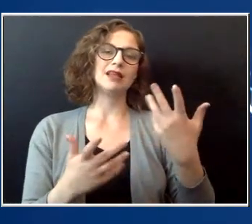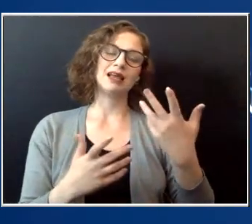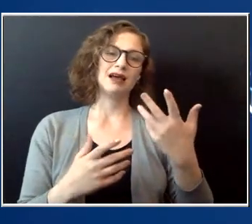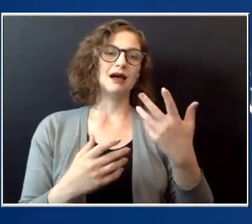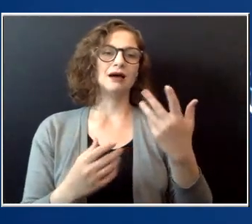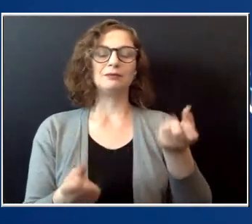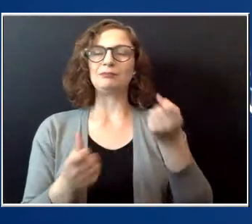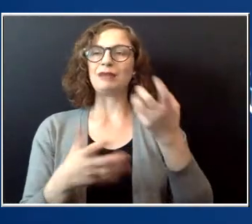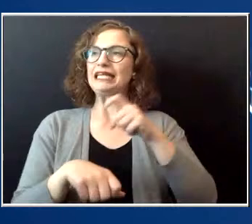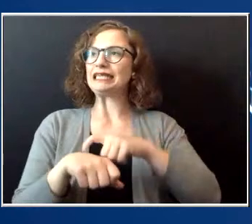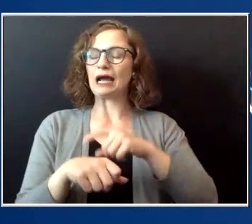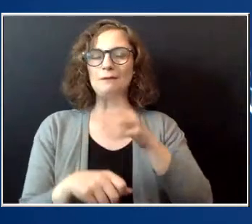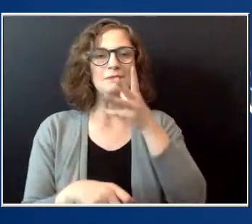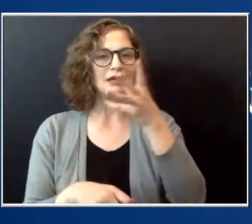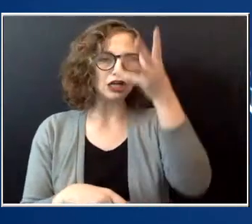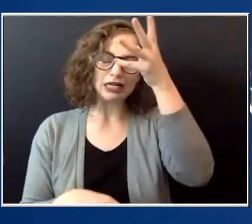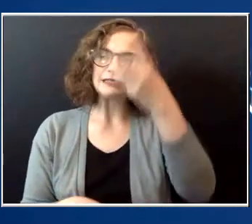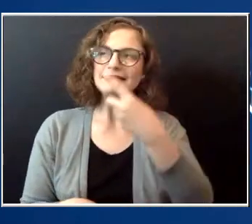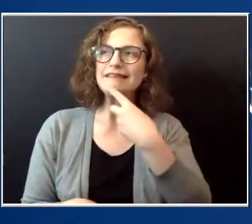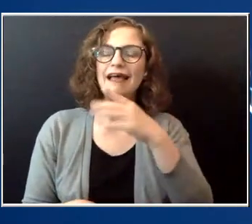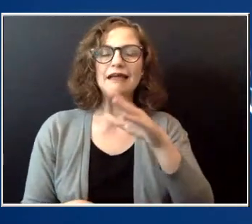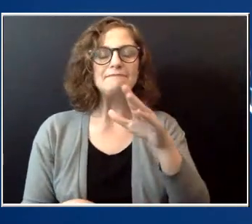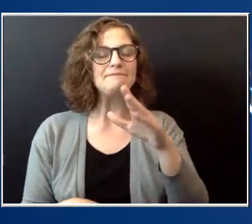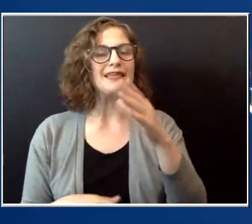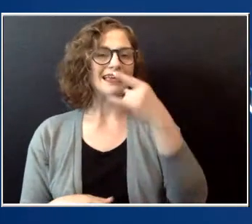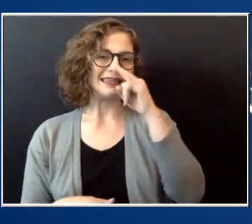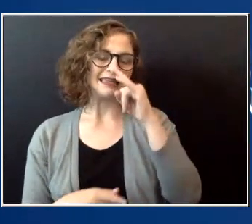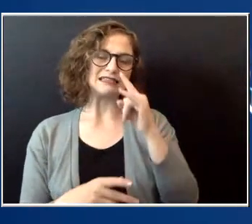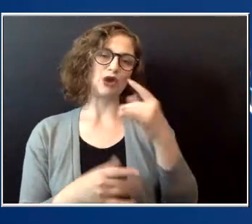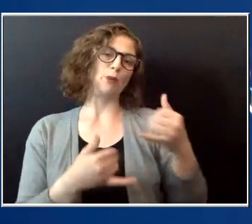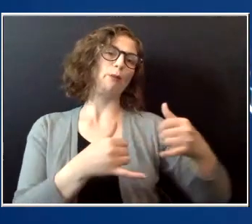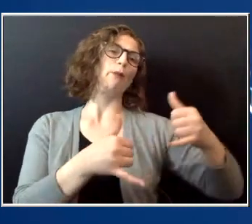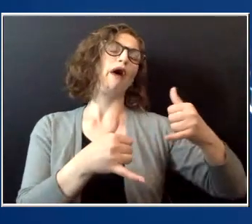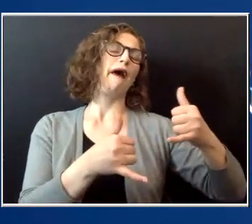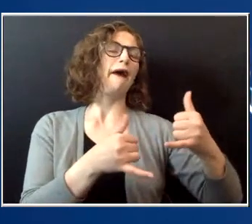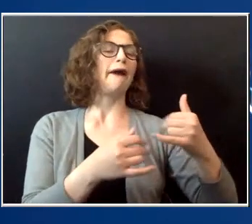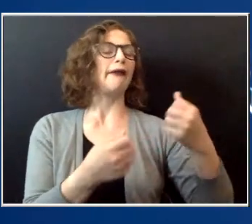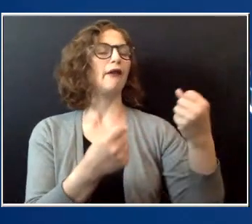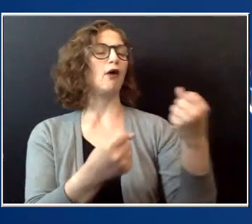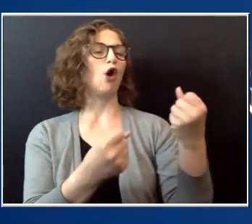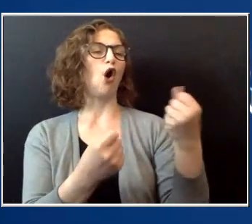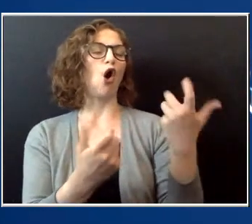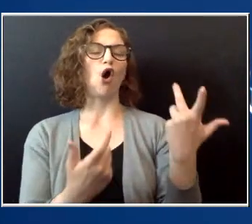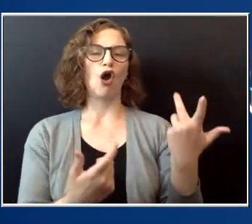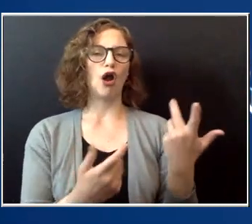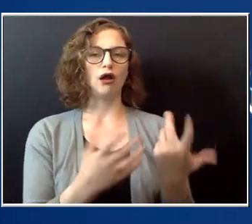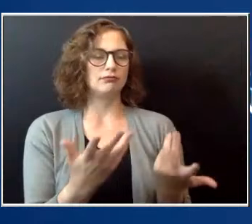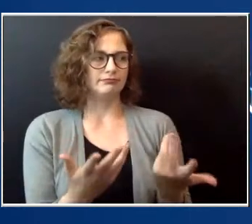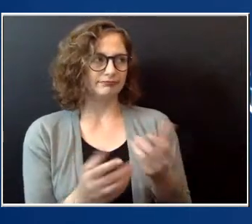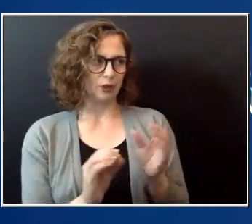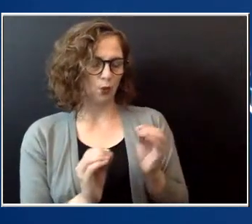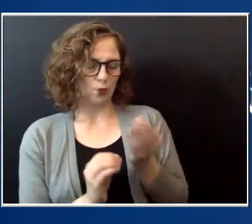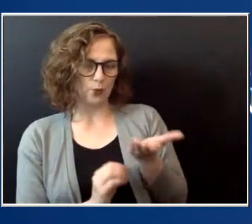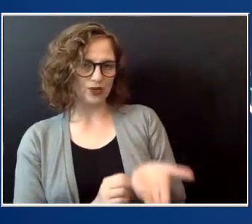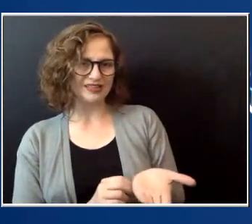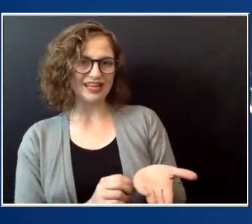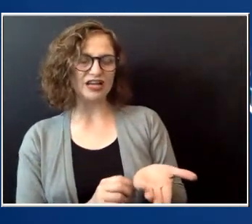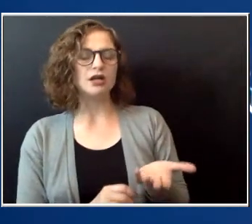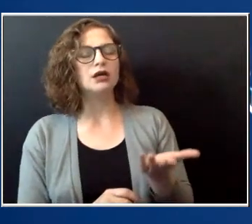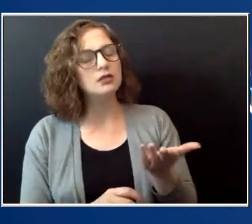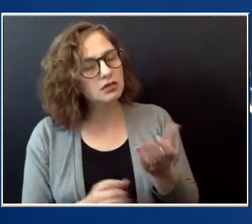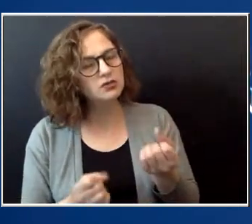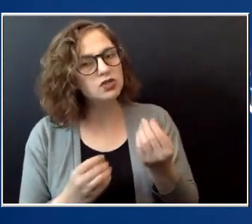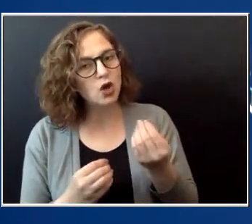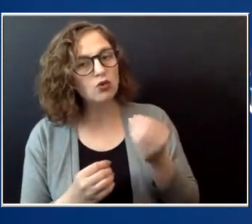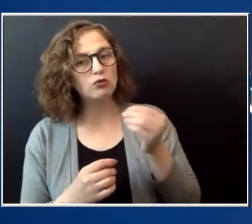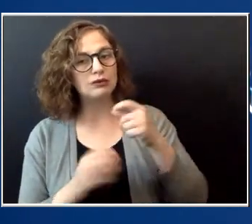is to keep keys out of reach and make sure you teach your children that vehicles aren't an area for